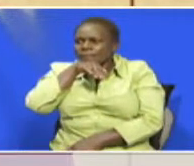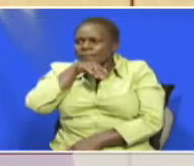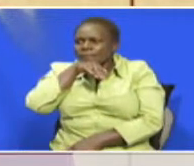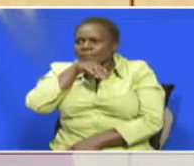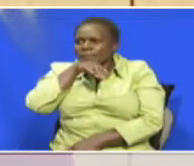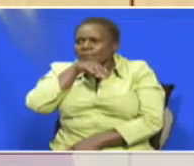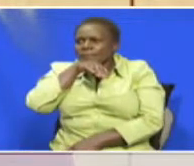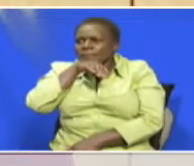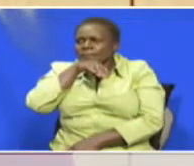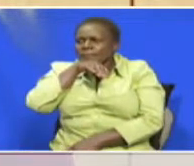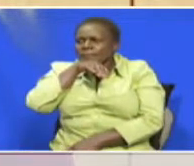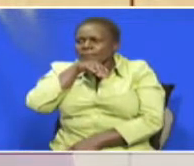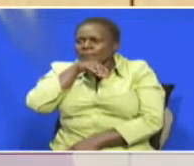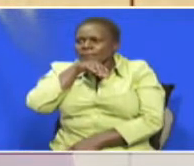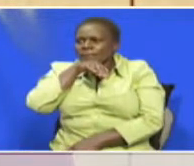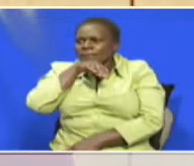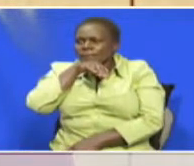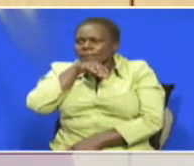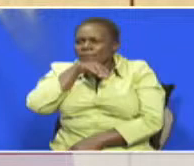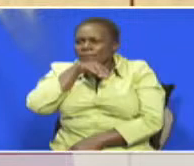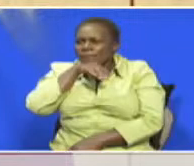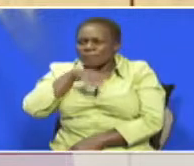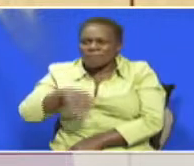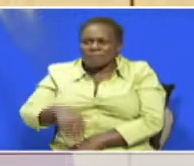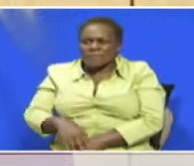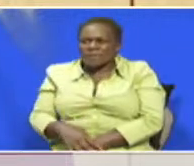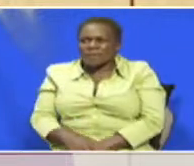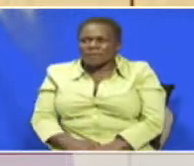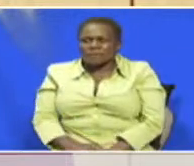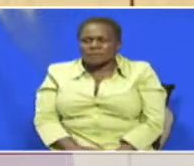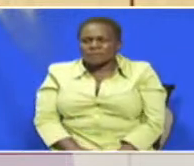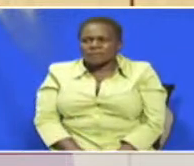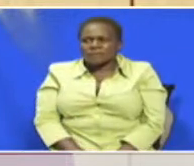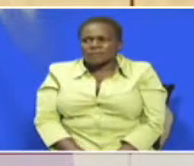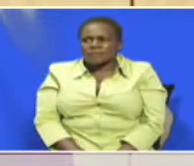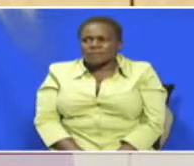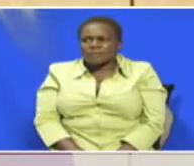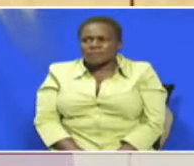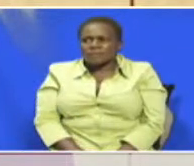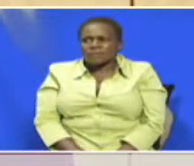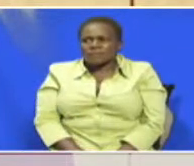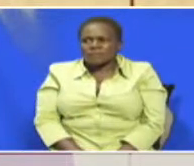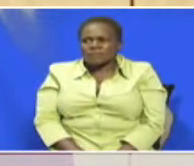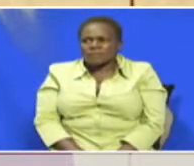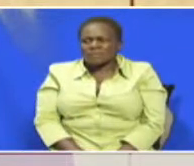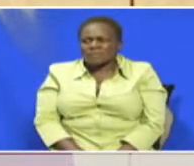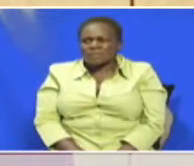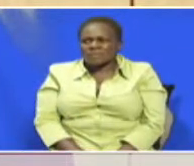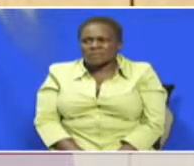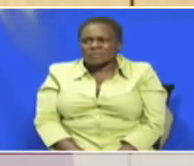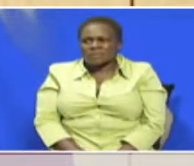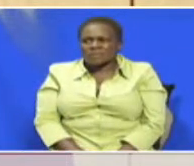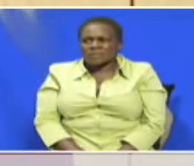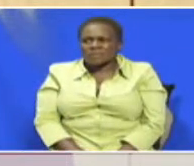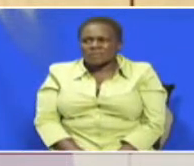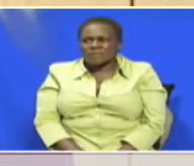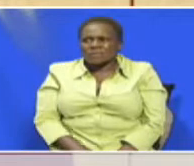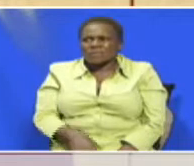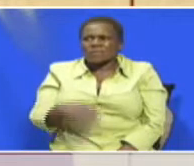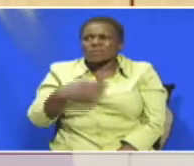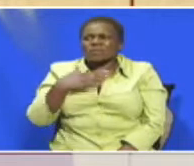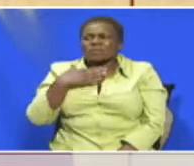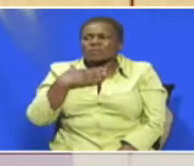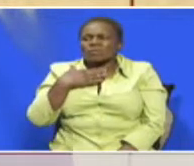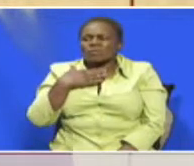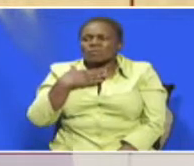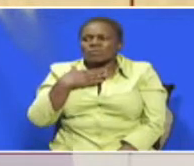in Kasarani, those resolutions, all the 14 resolutions from different regions. It is a request by the people that he should run, because